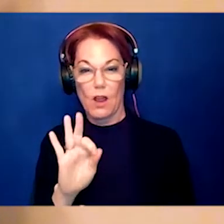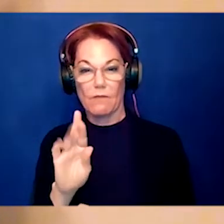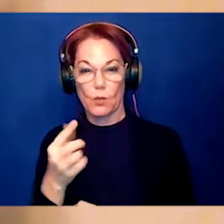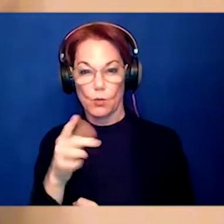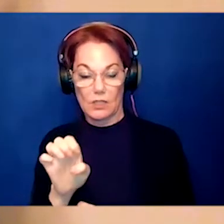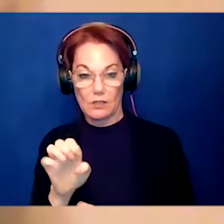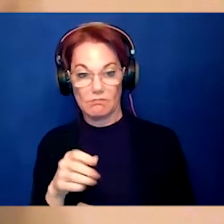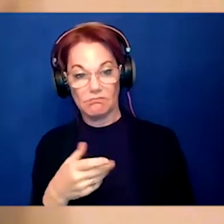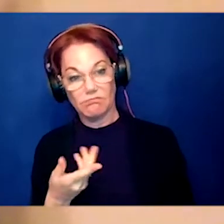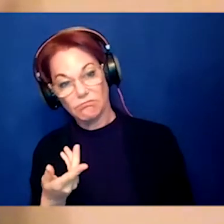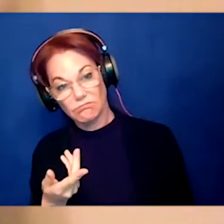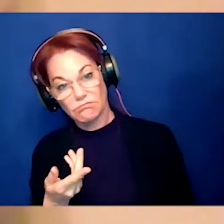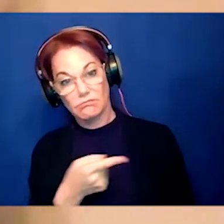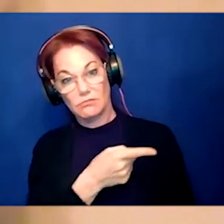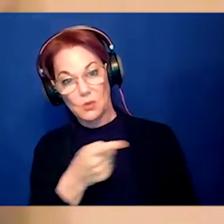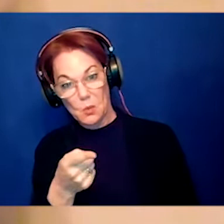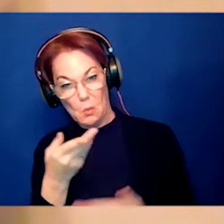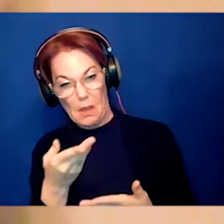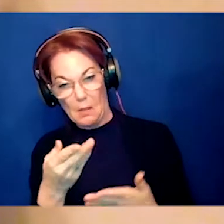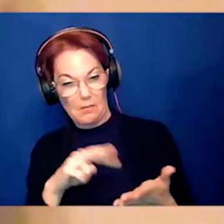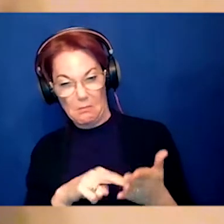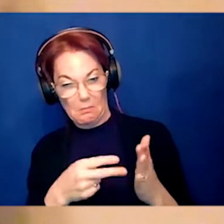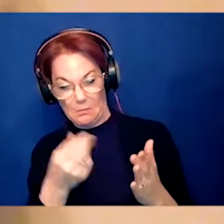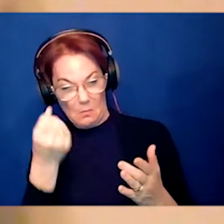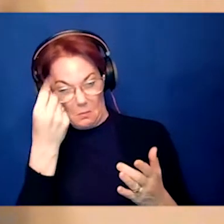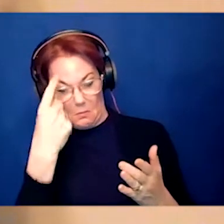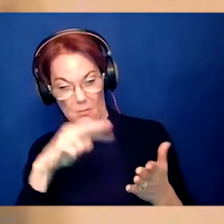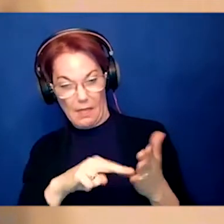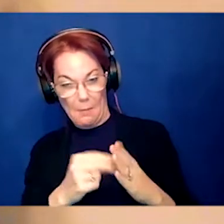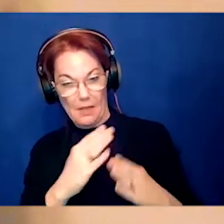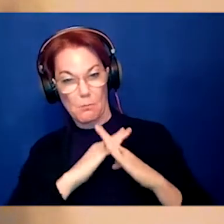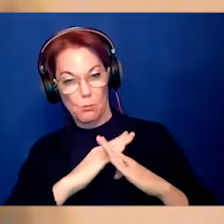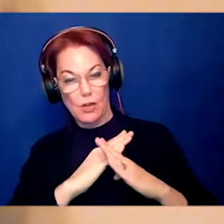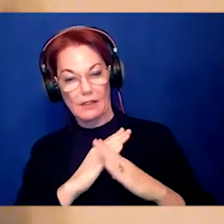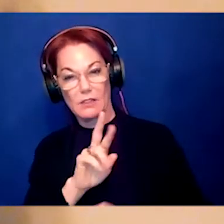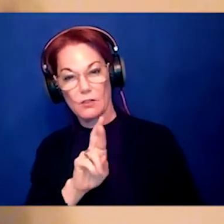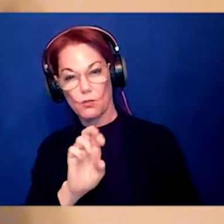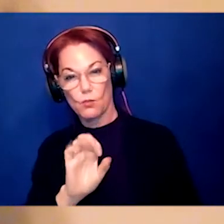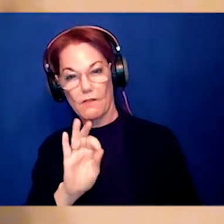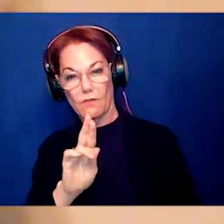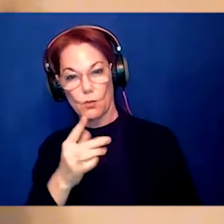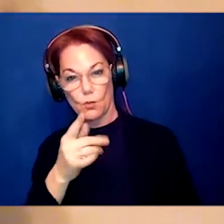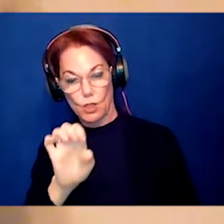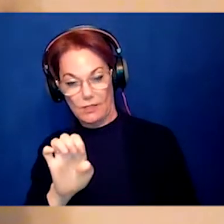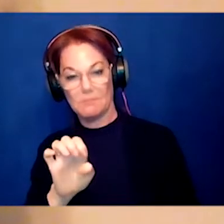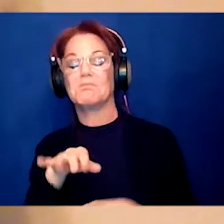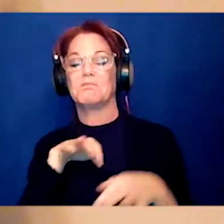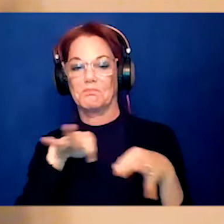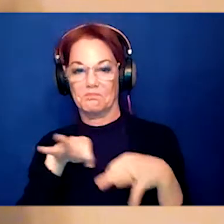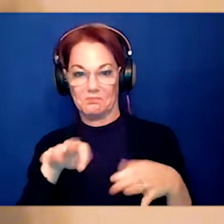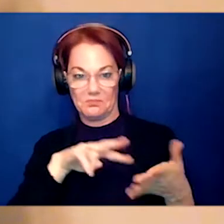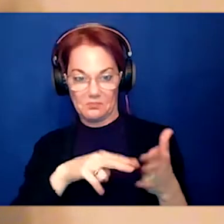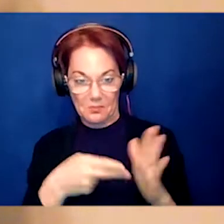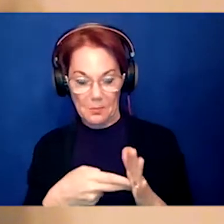know what a protracted refugee means. The Office of the United Nations High Commissioner for Refugees,